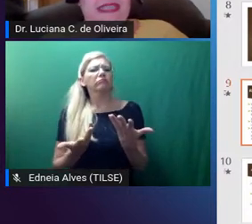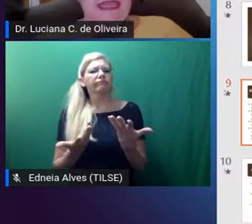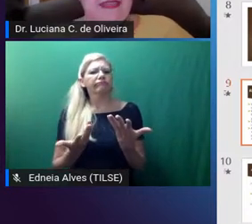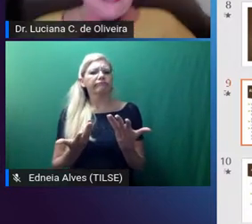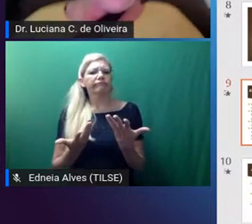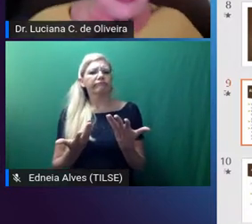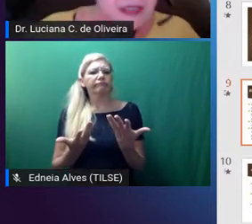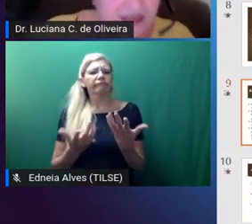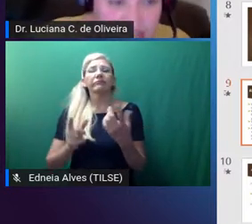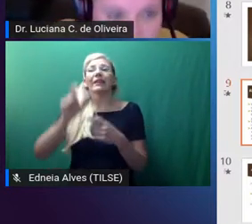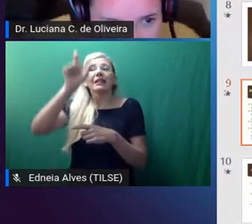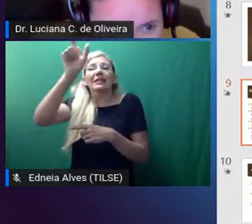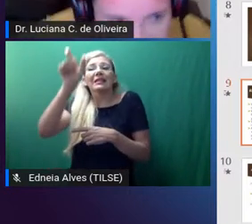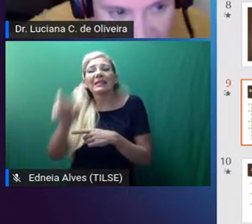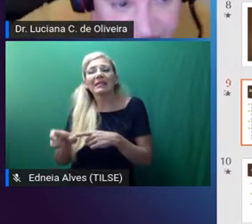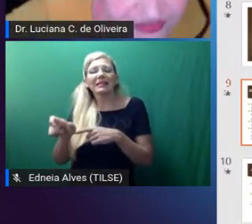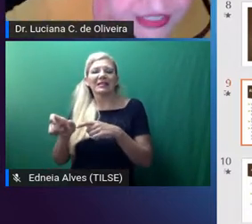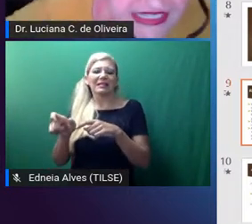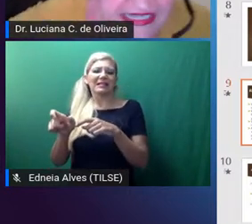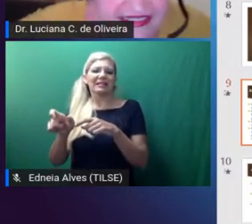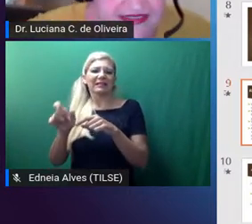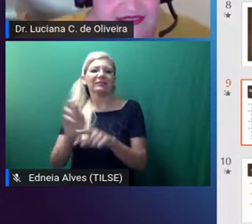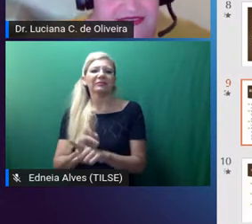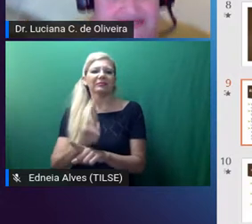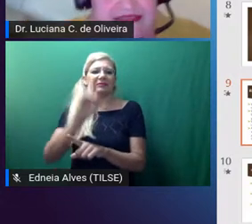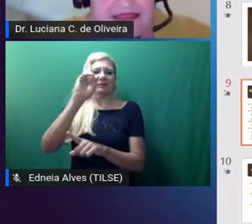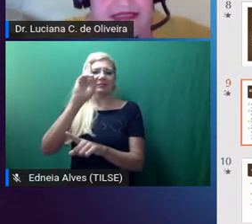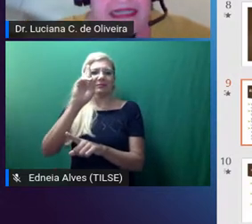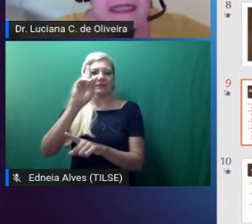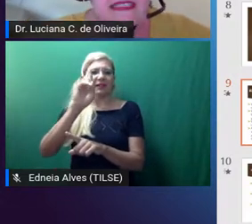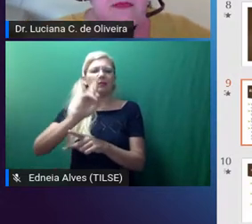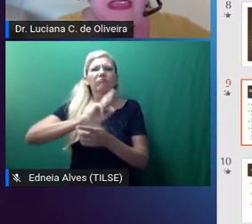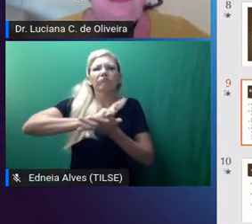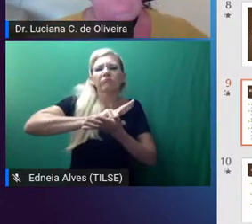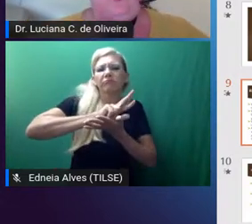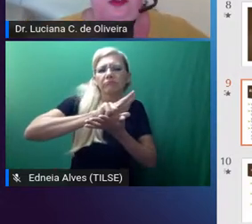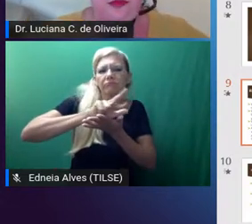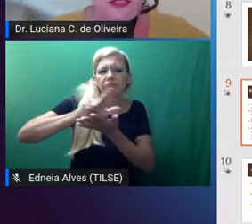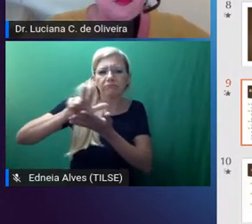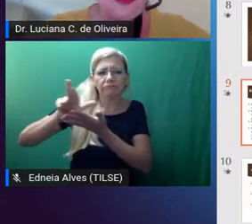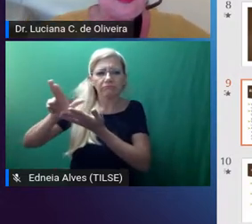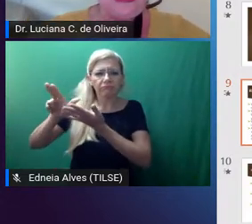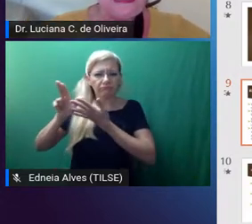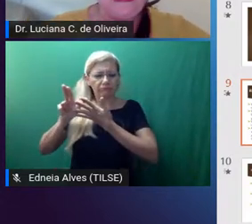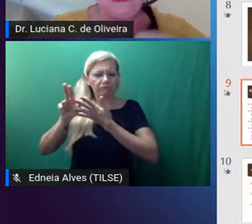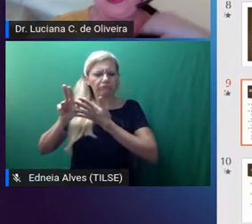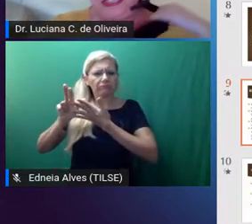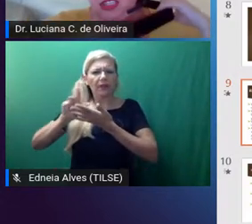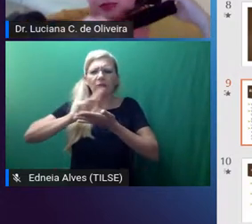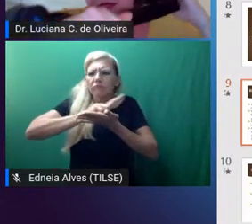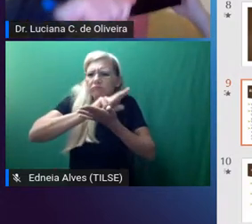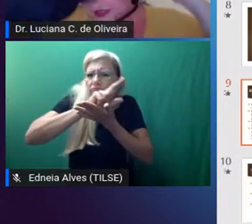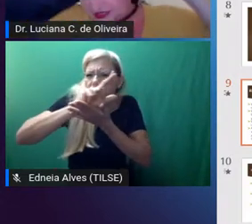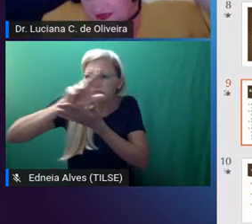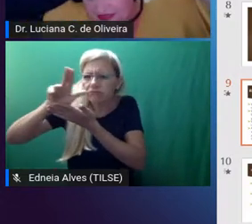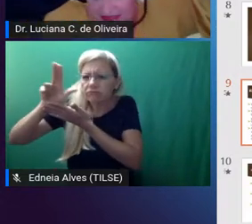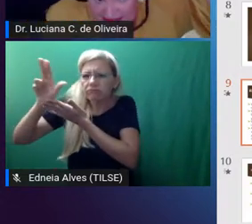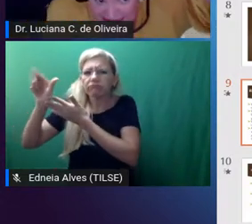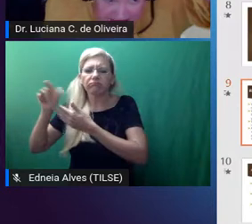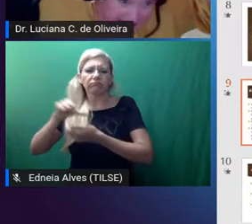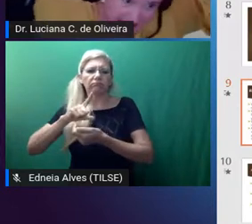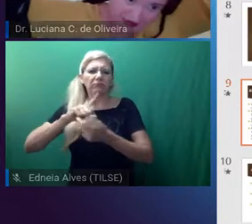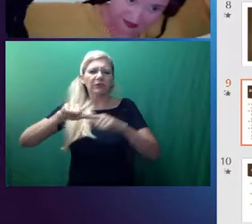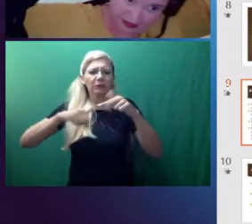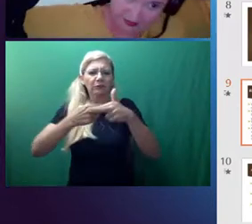is represented? Do you see diversity in its many forms represented in your teaching